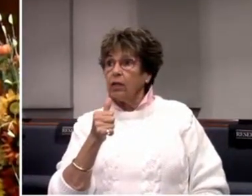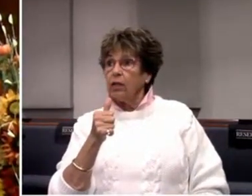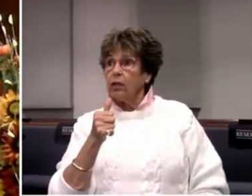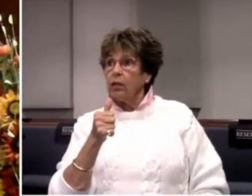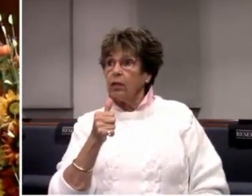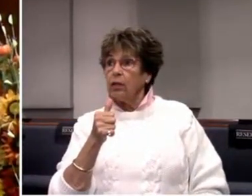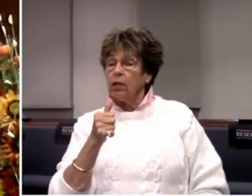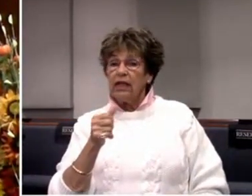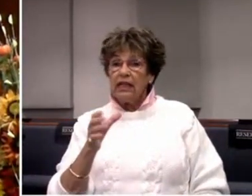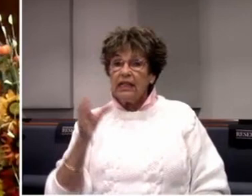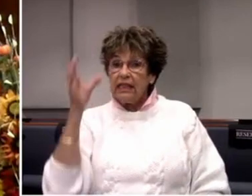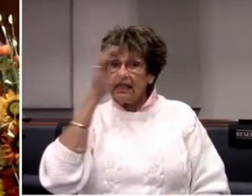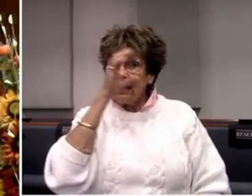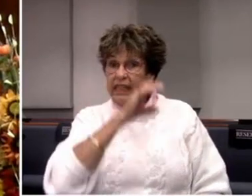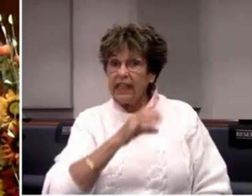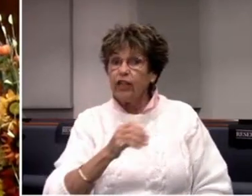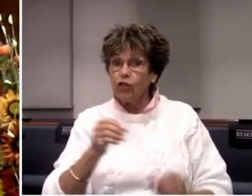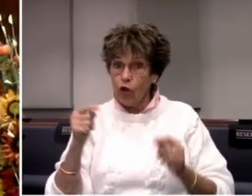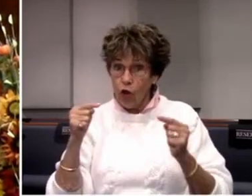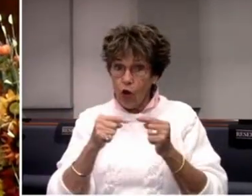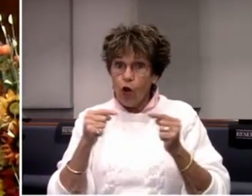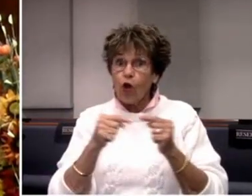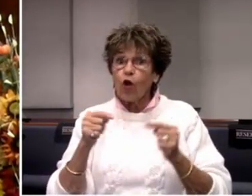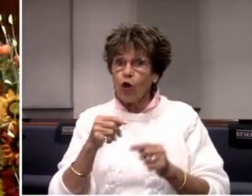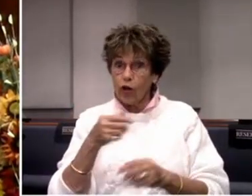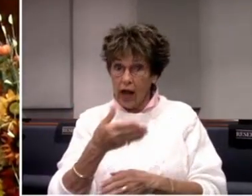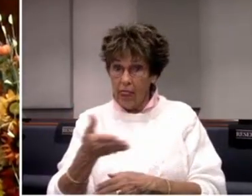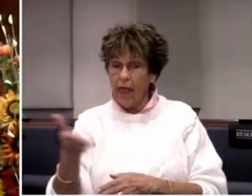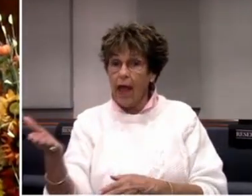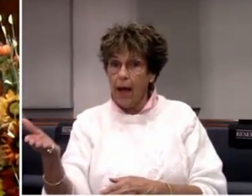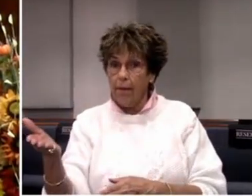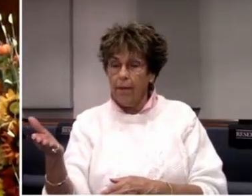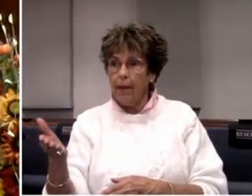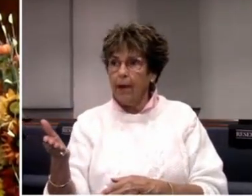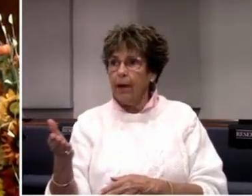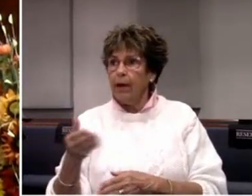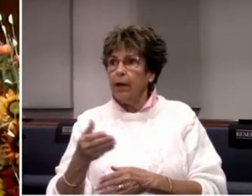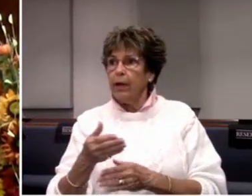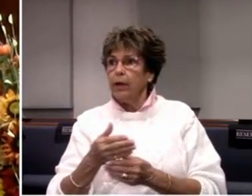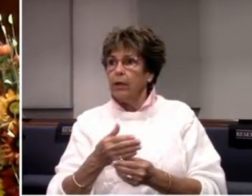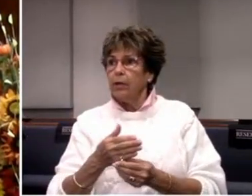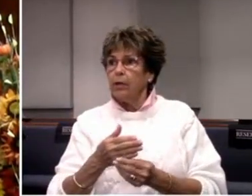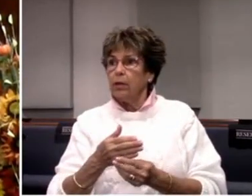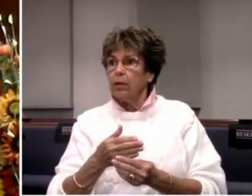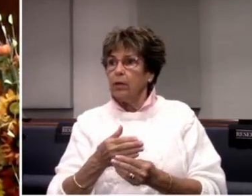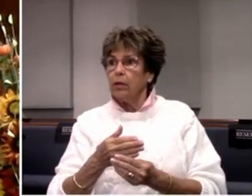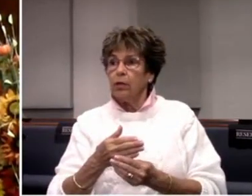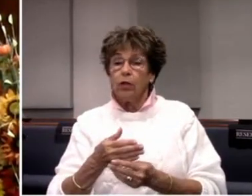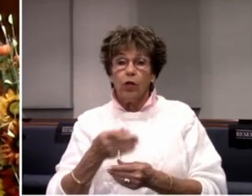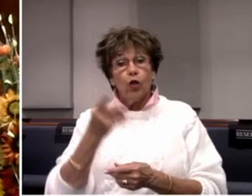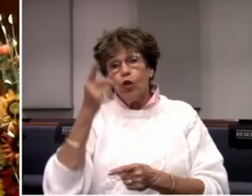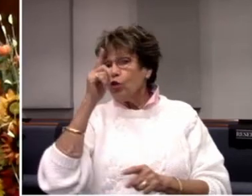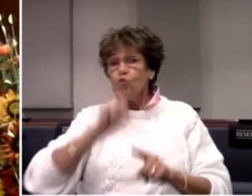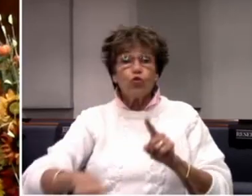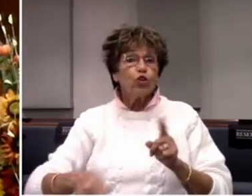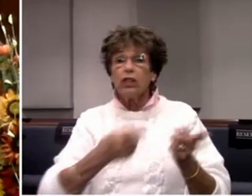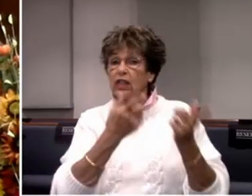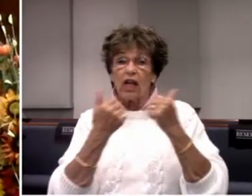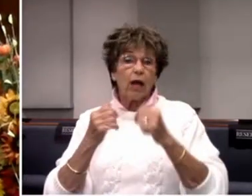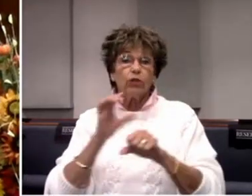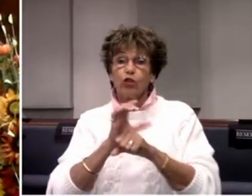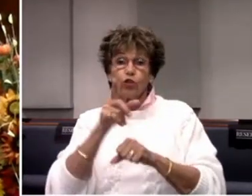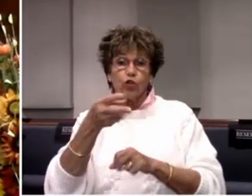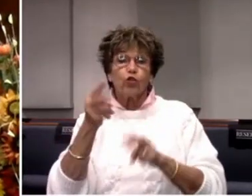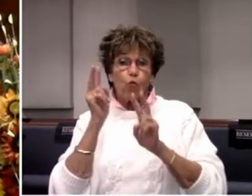relationship, wherever it was so straining and so stressful and so tender to you that you couldn't even come to church tonight. So you're